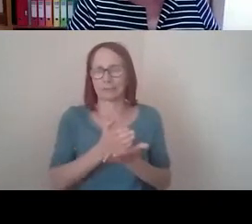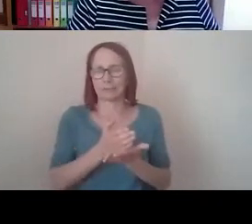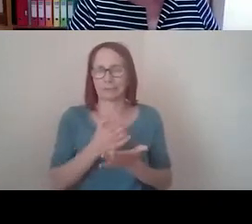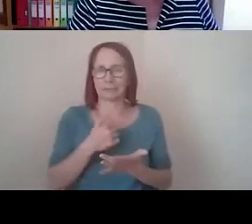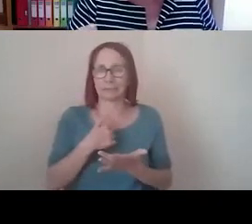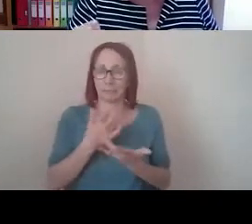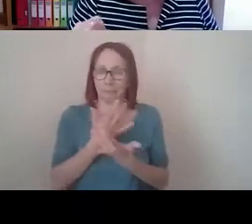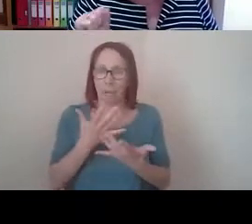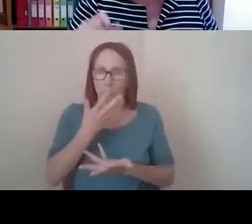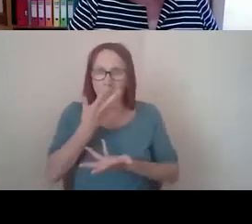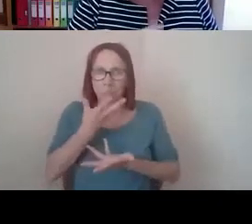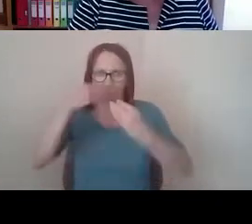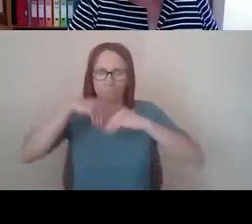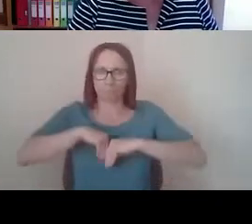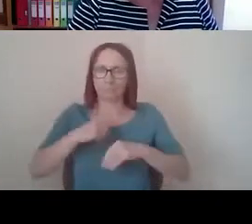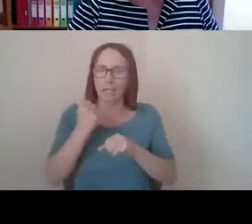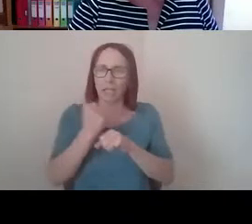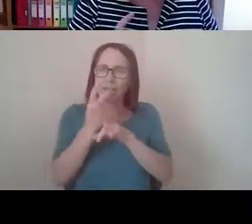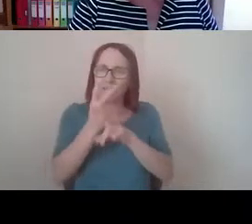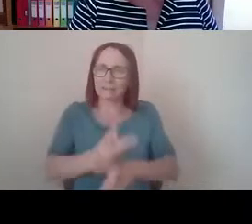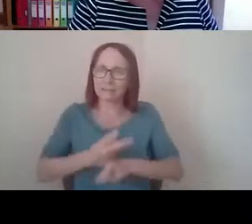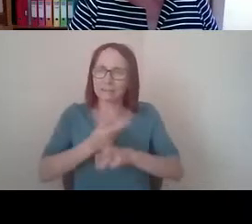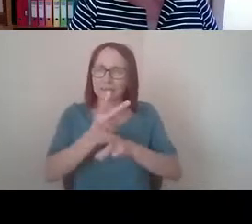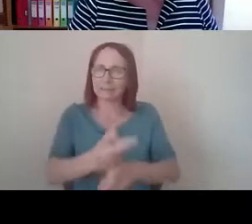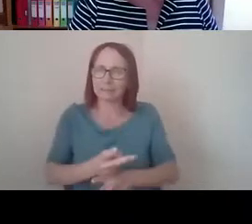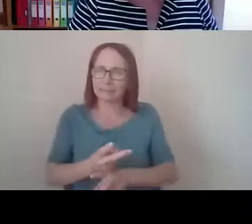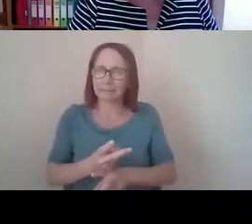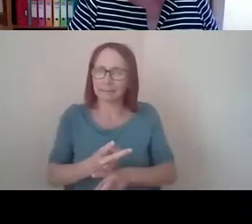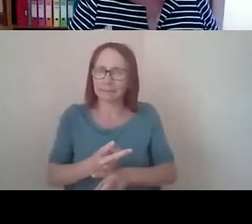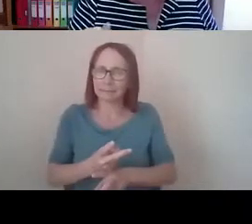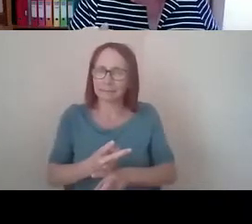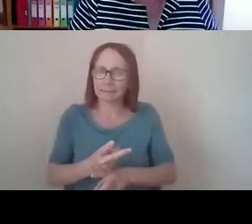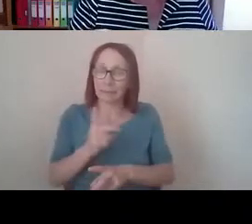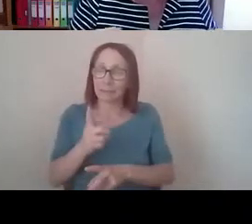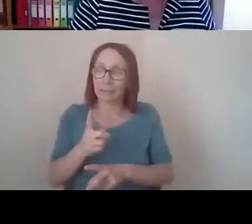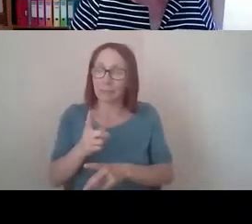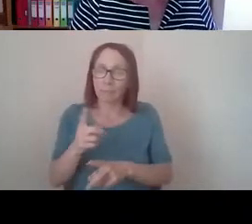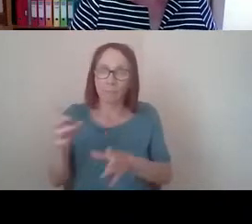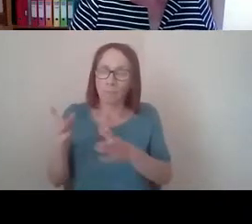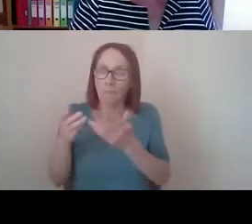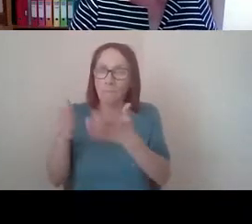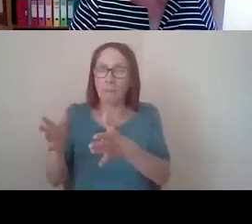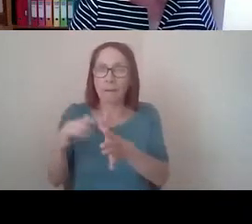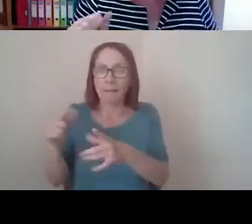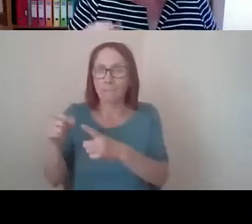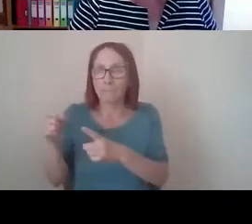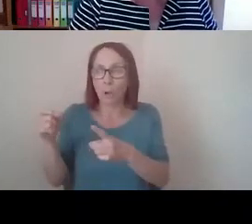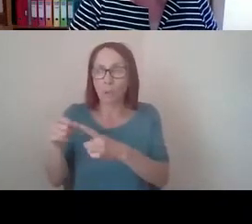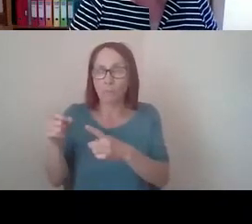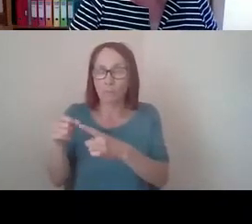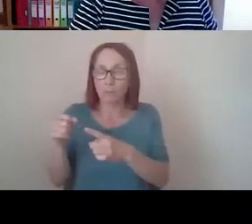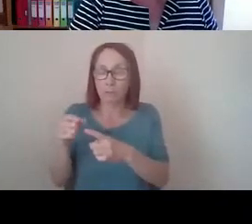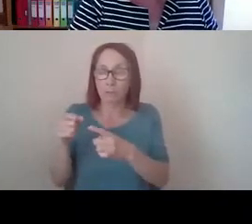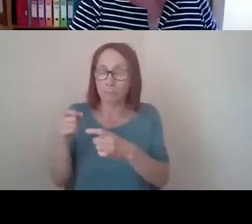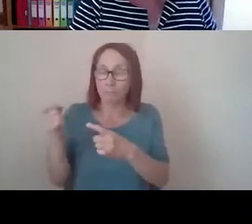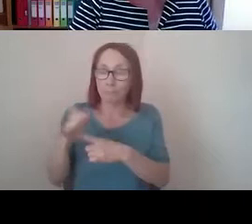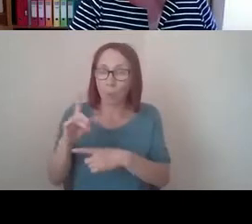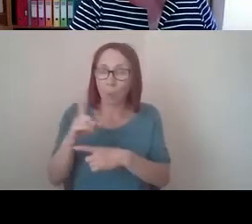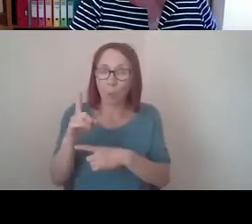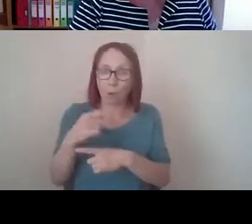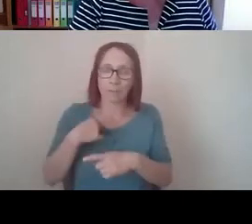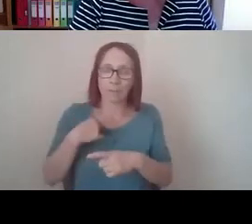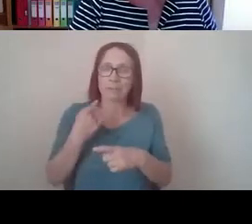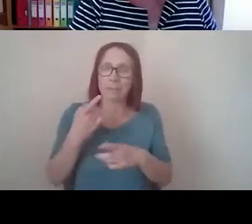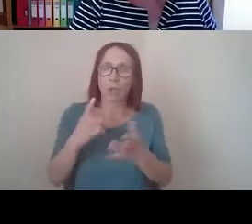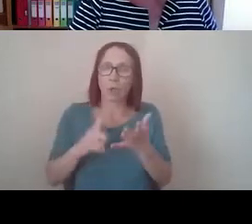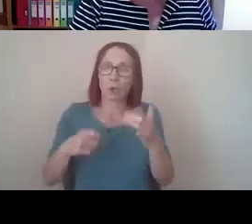governance experience. But more importantly, for public appointments, it gave me a lot of experience of travelling around the UK in